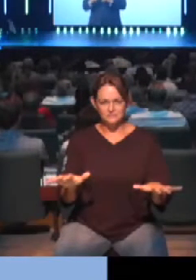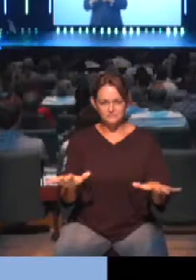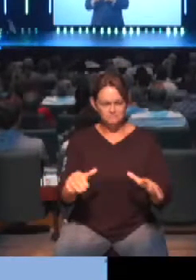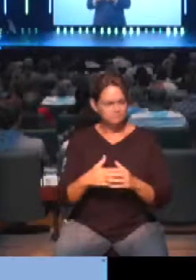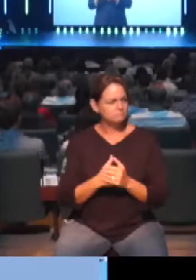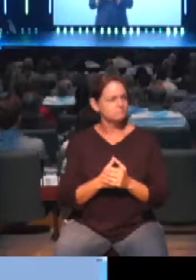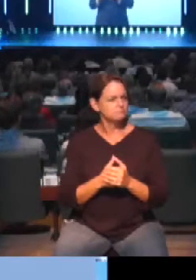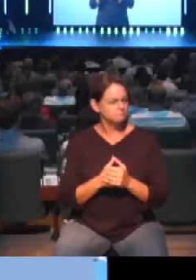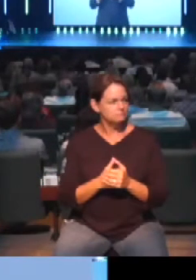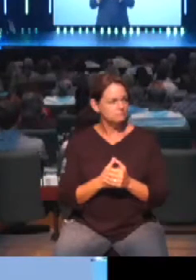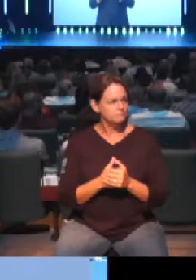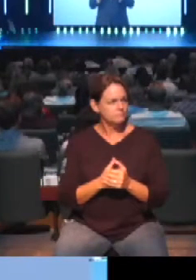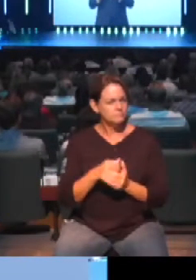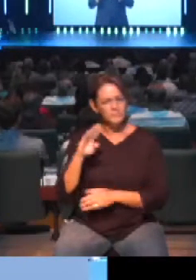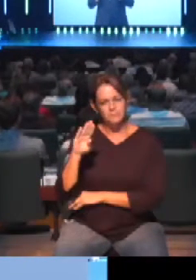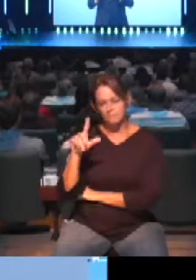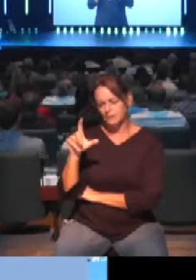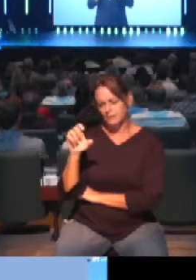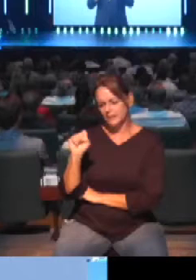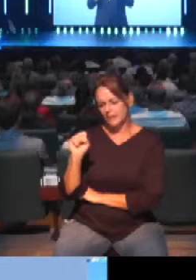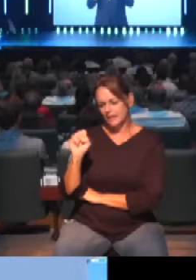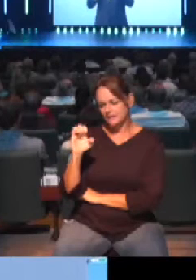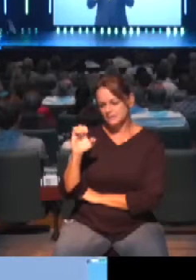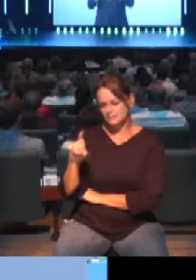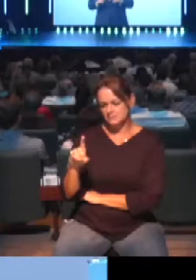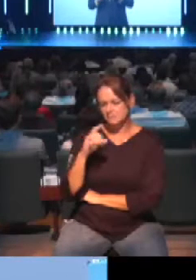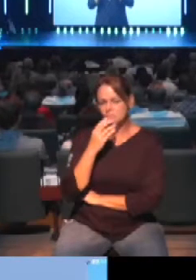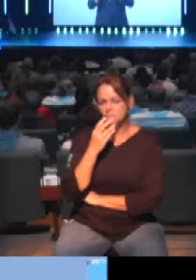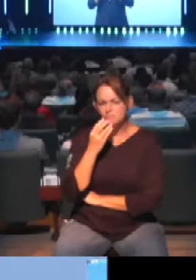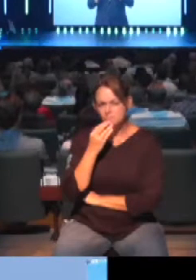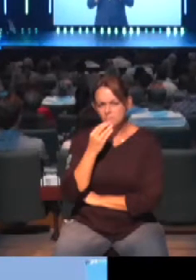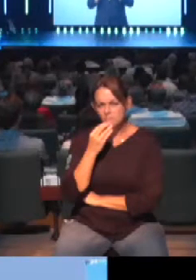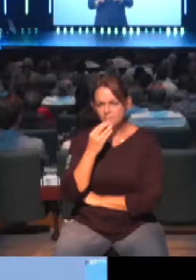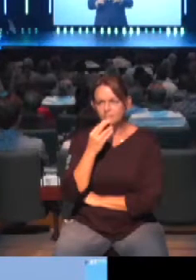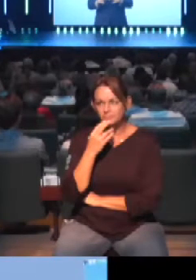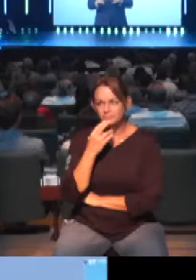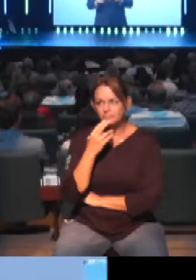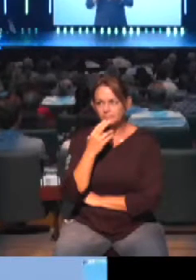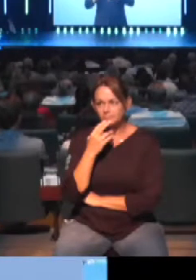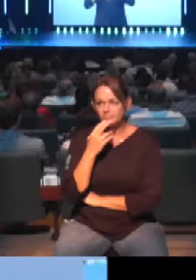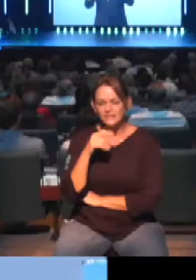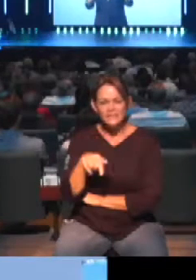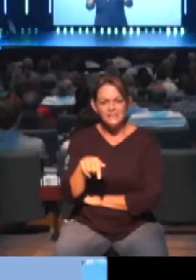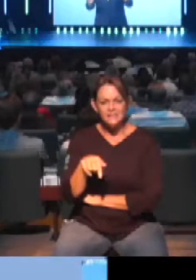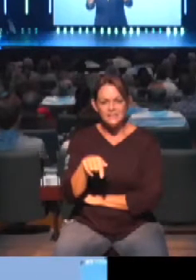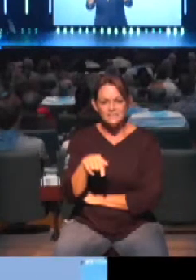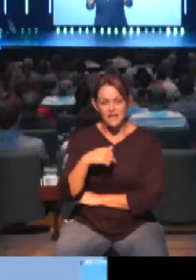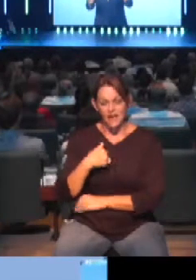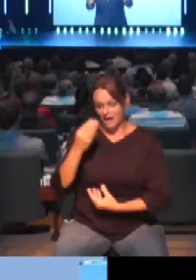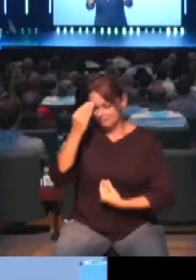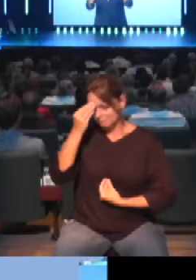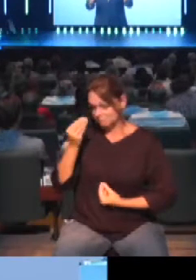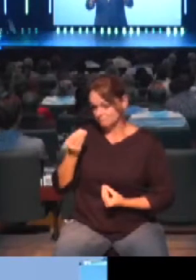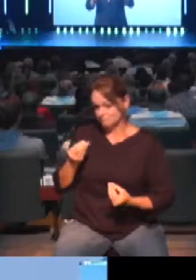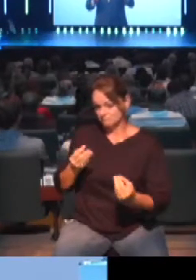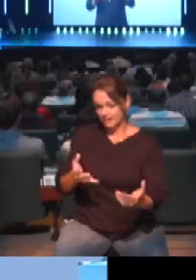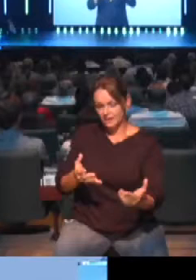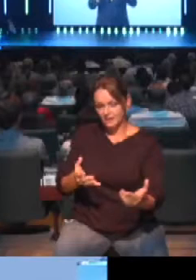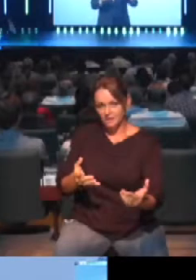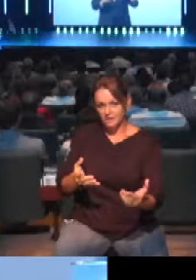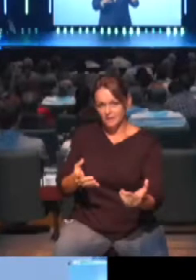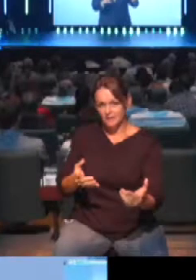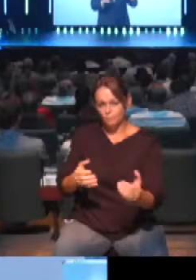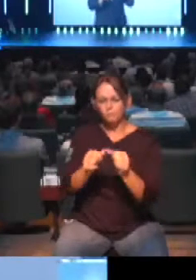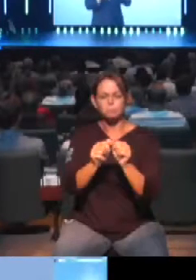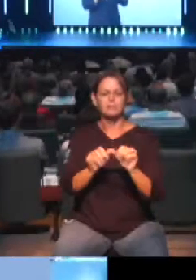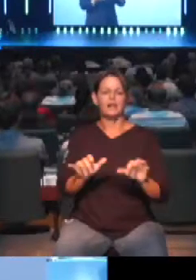principle that is this is the best message that I can share with you about